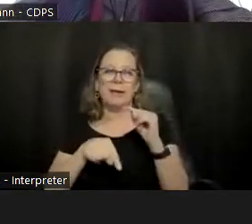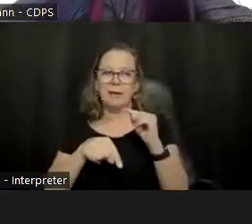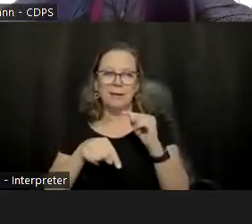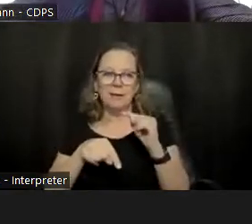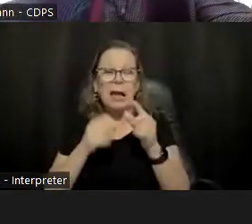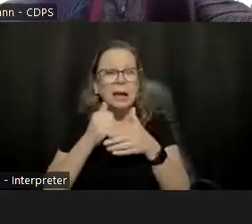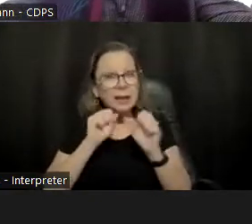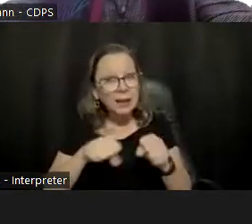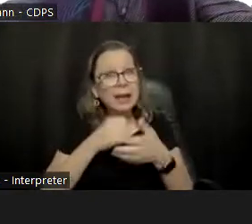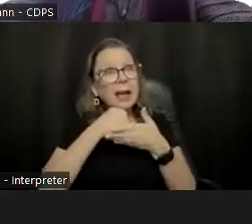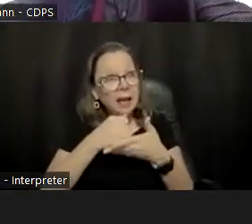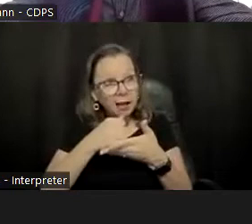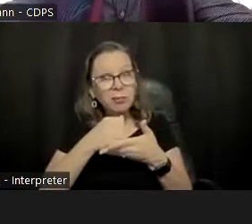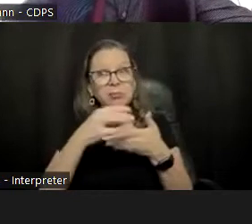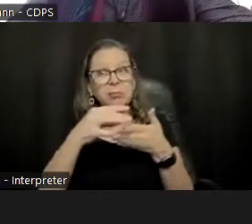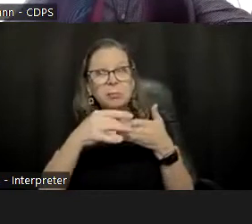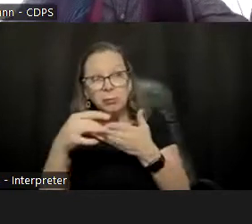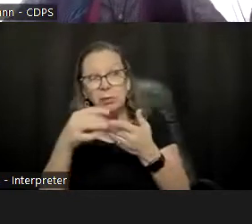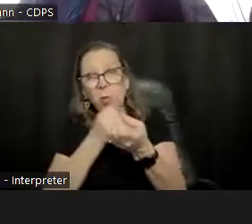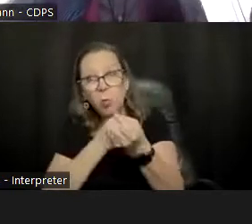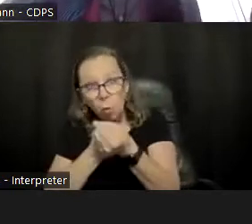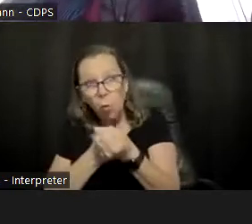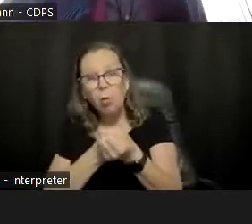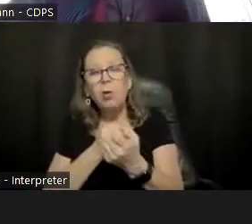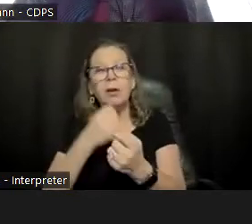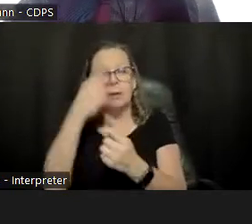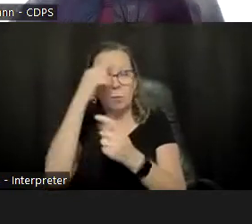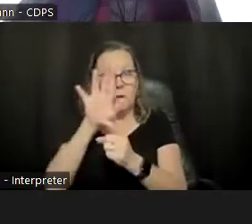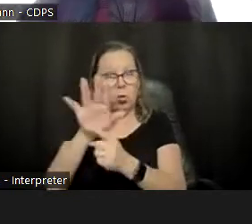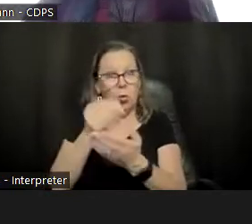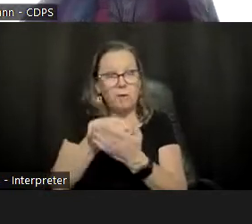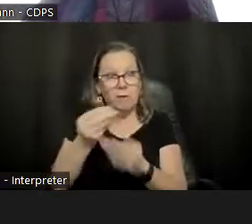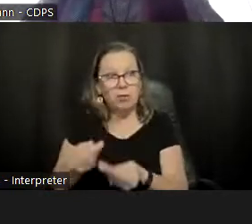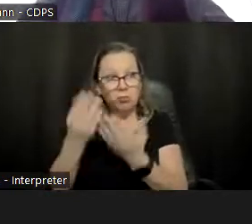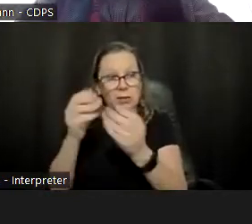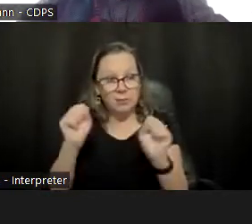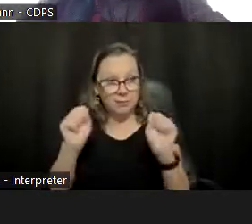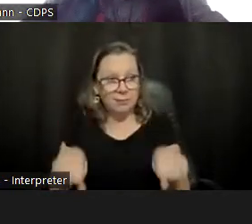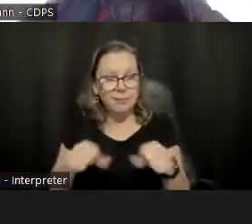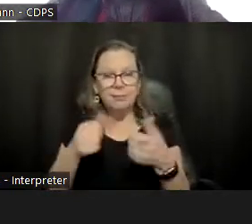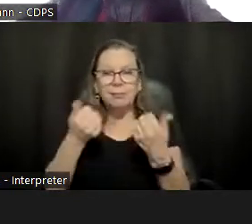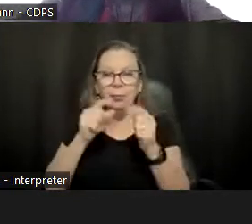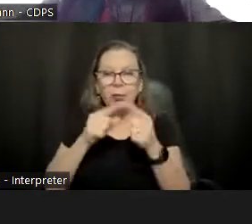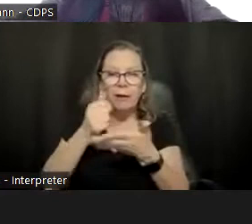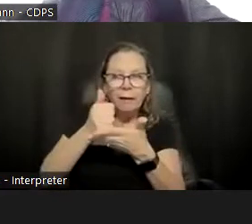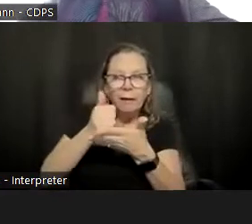could help you, support you when you're doing your fundraising at your local area, and try to help you build